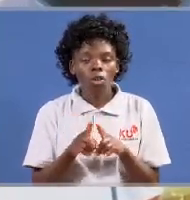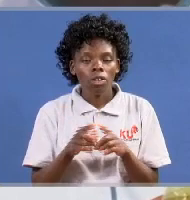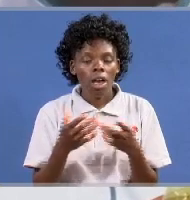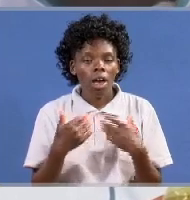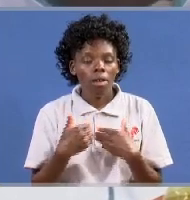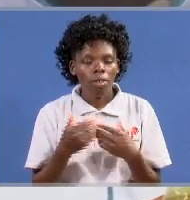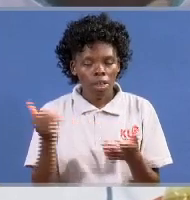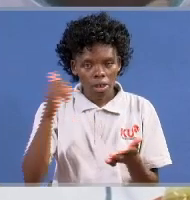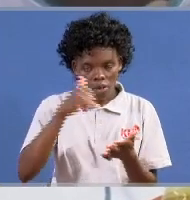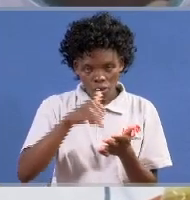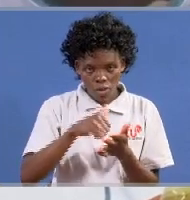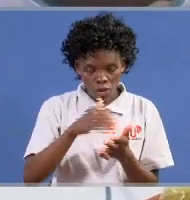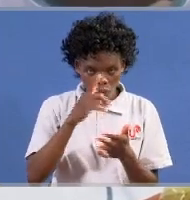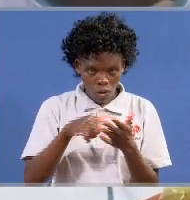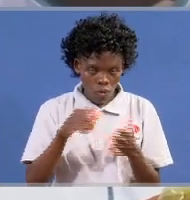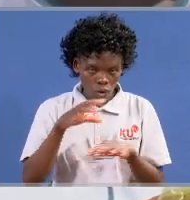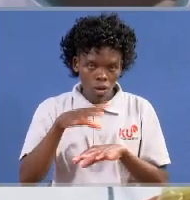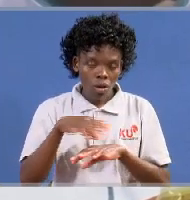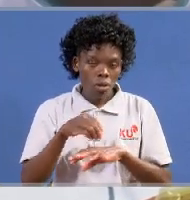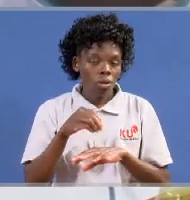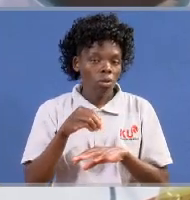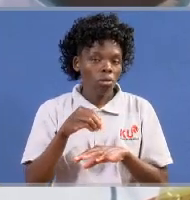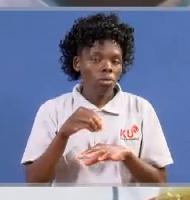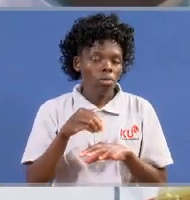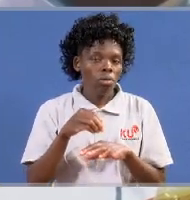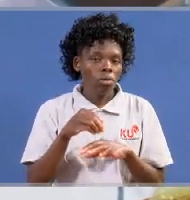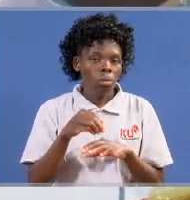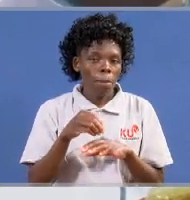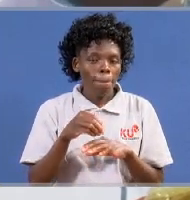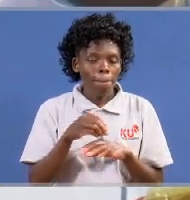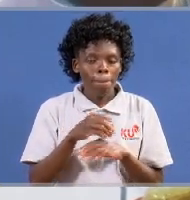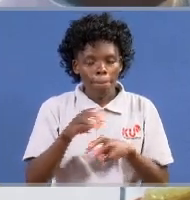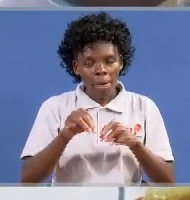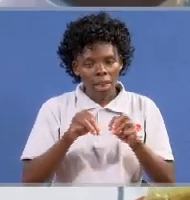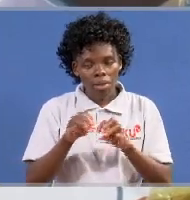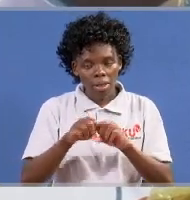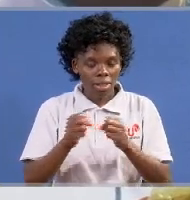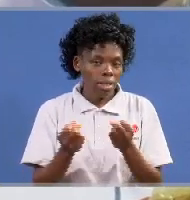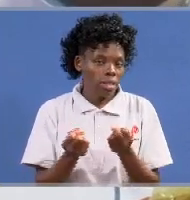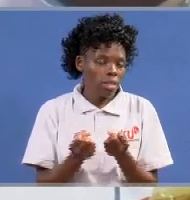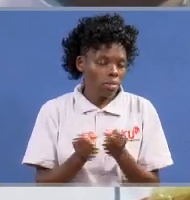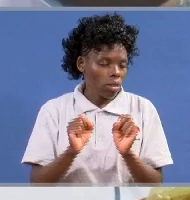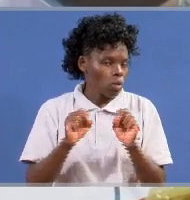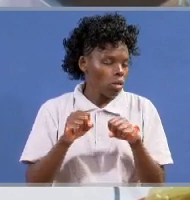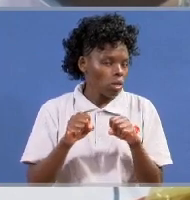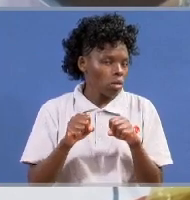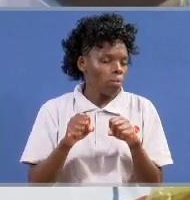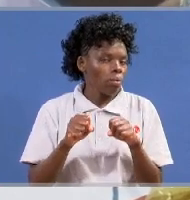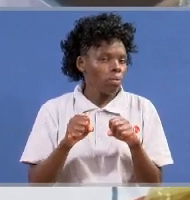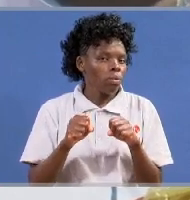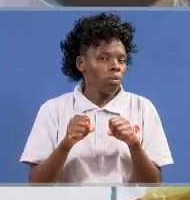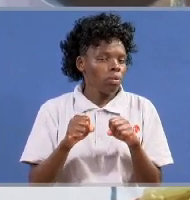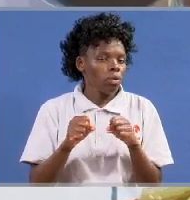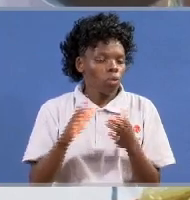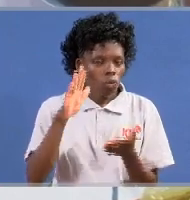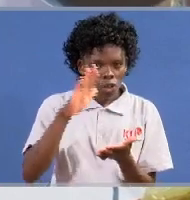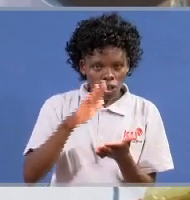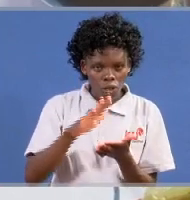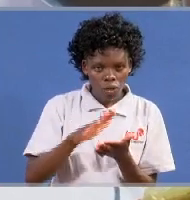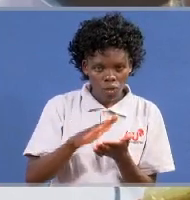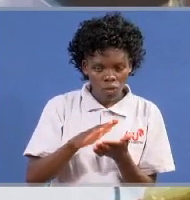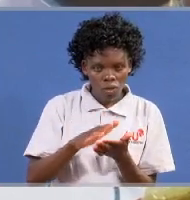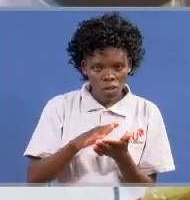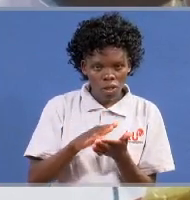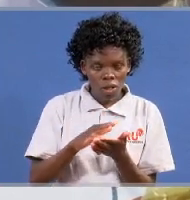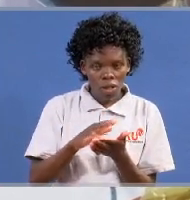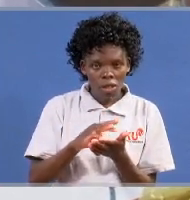strategies including what we call integrated pest management systems ambazo zinaweza kutuwezesha to reduce the amount of